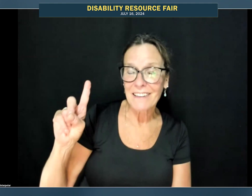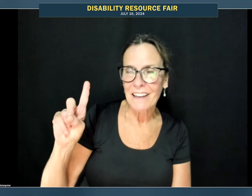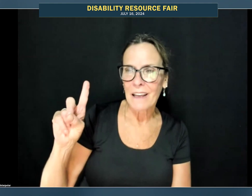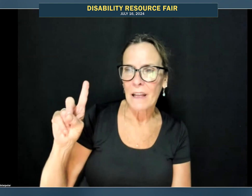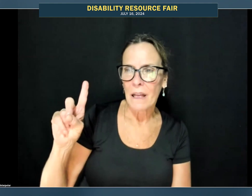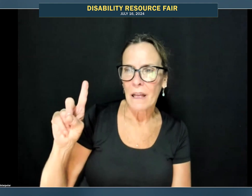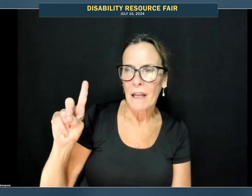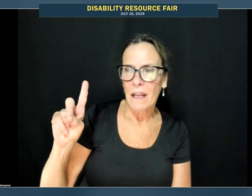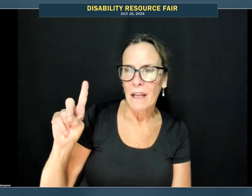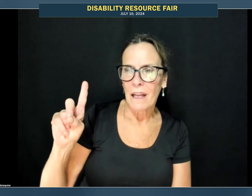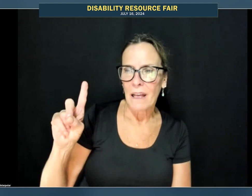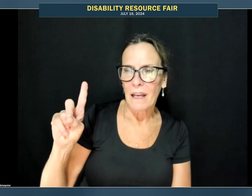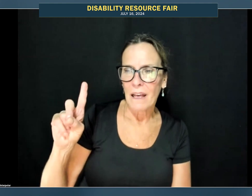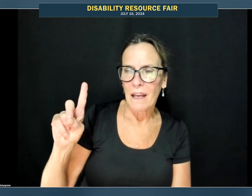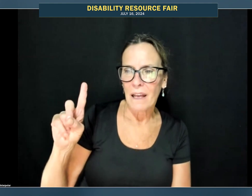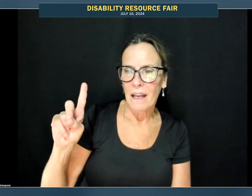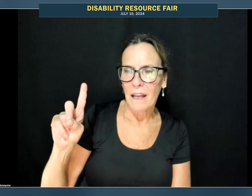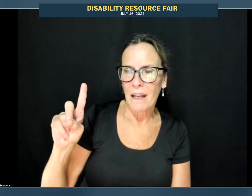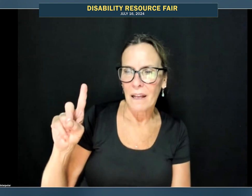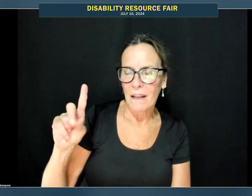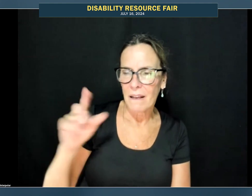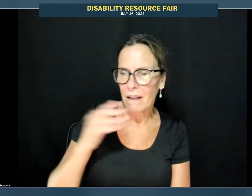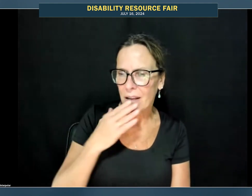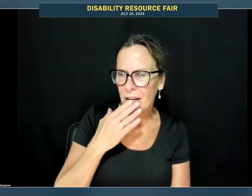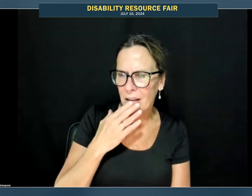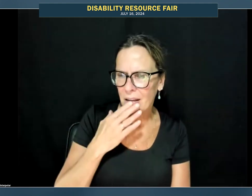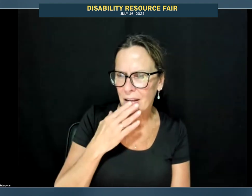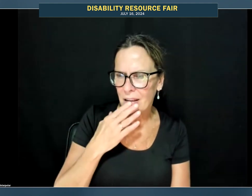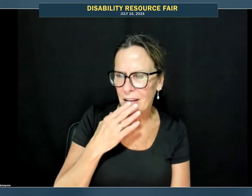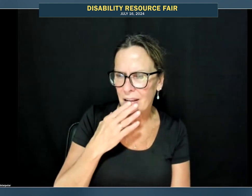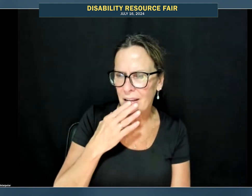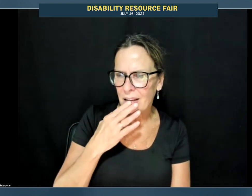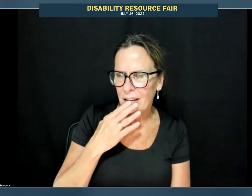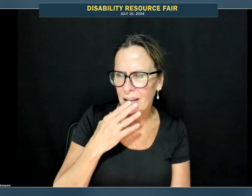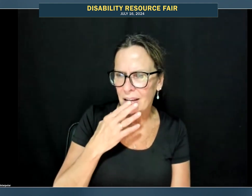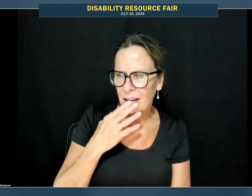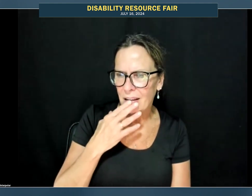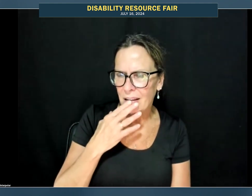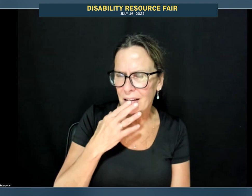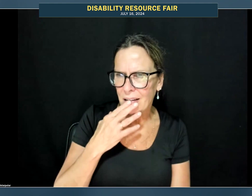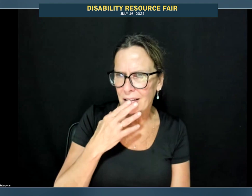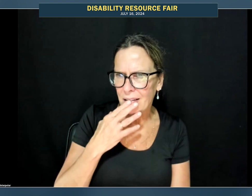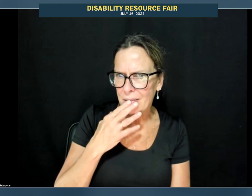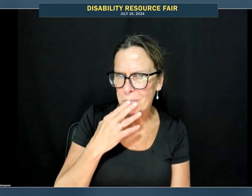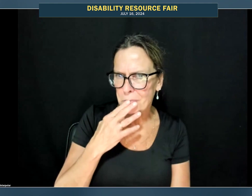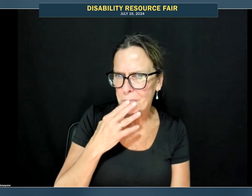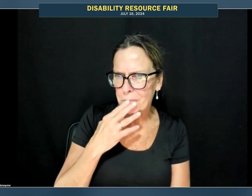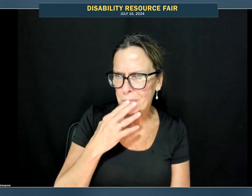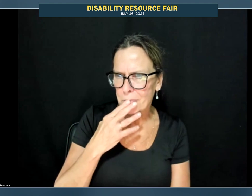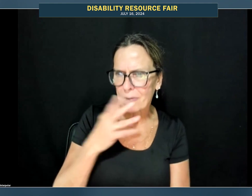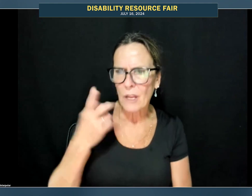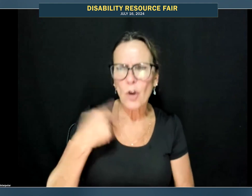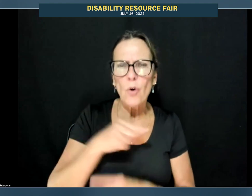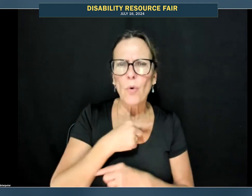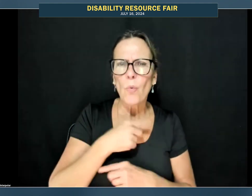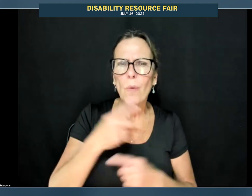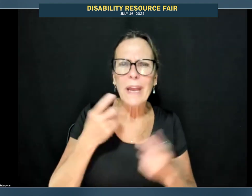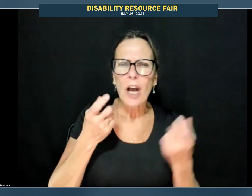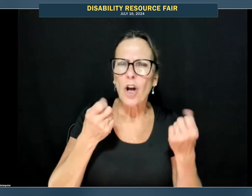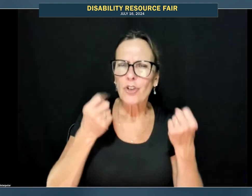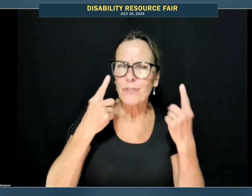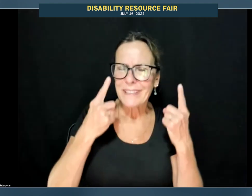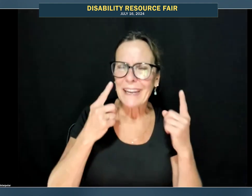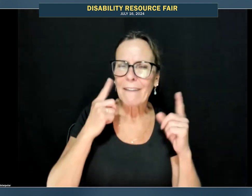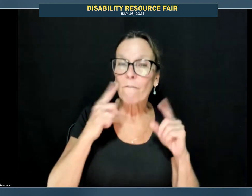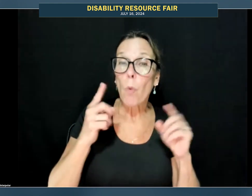pay attention to creating a culture among our staff and the other participants that's really welcoming. We understand for a lot of people, you know,